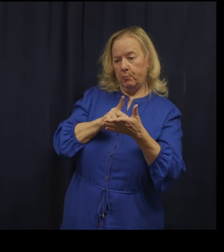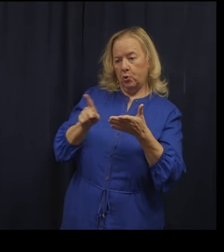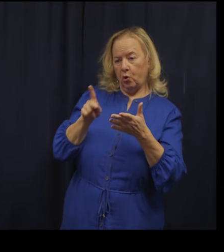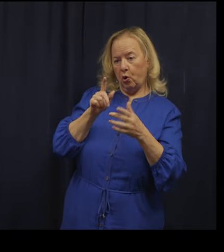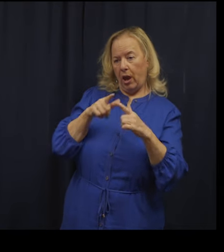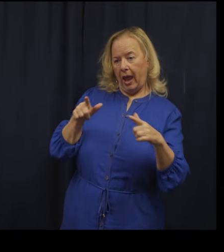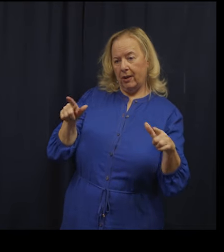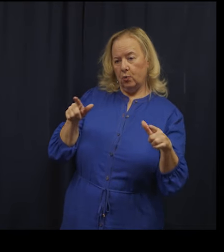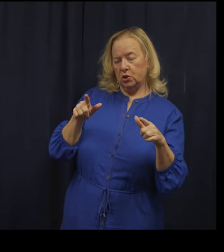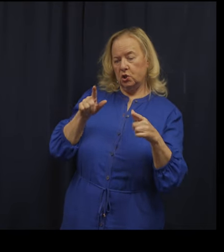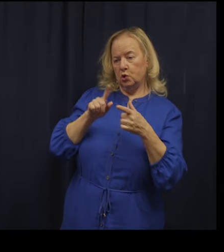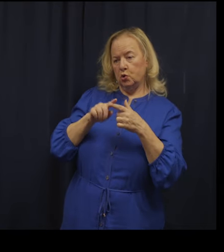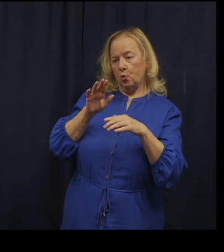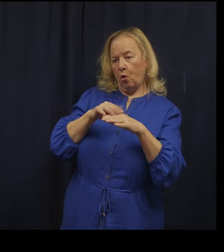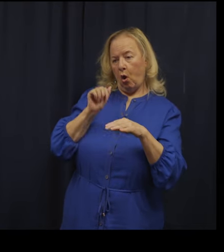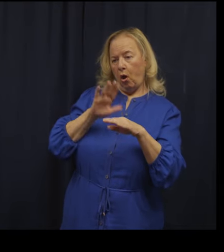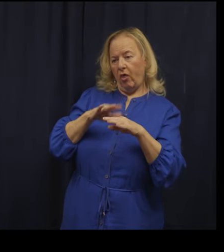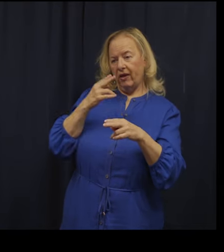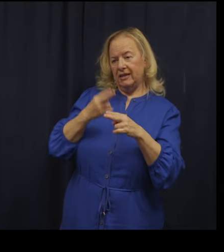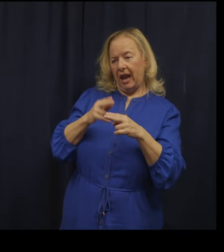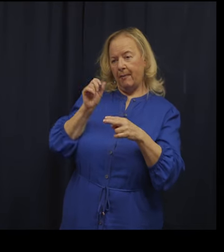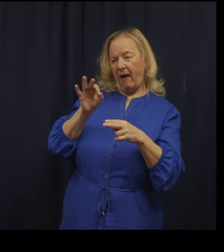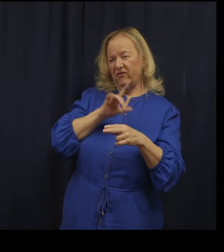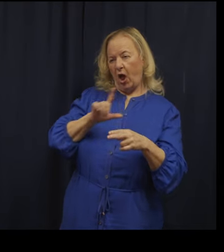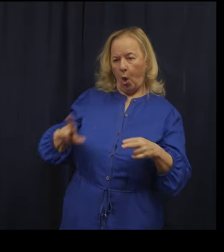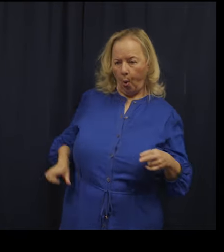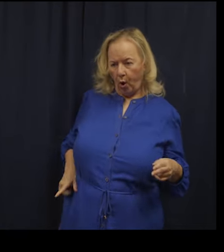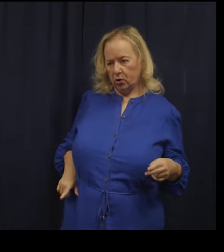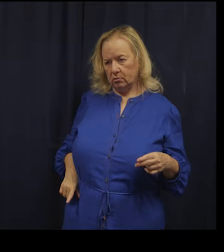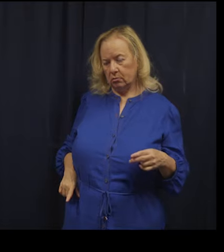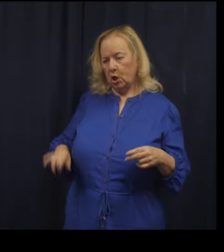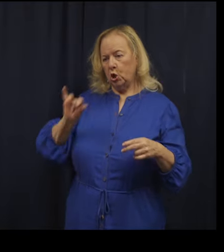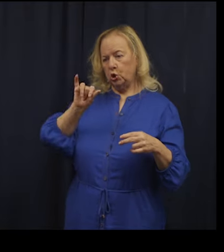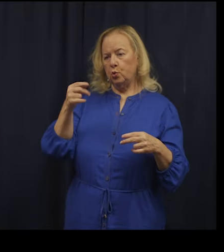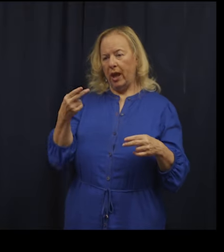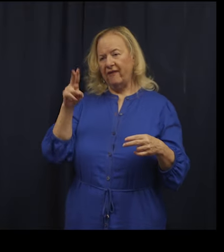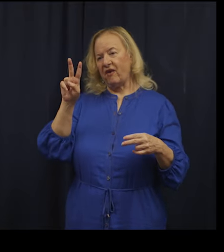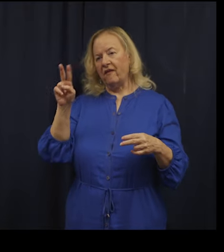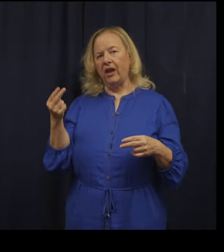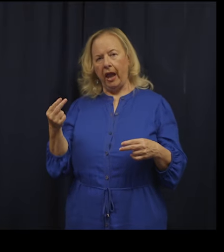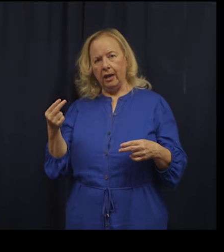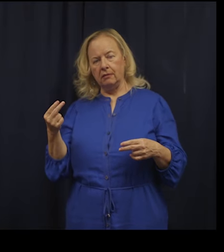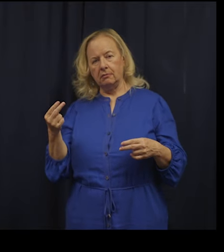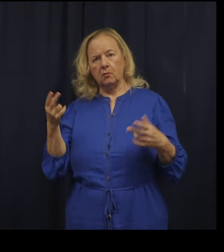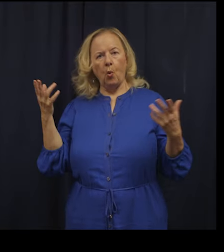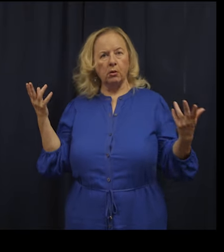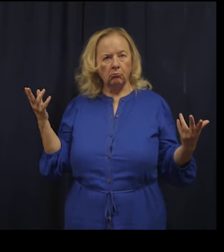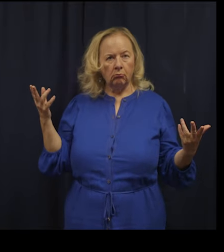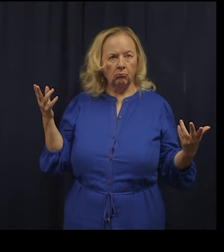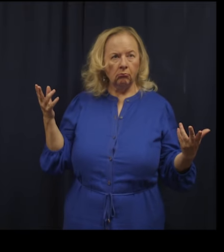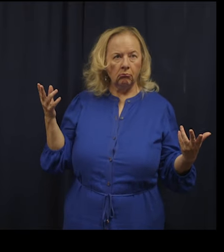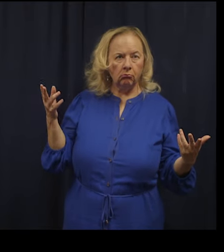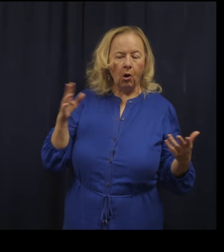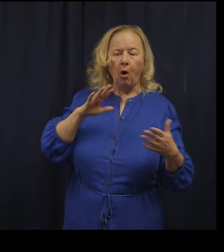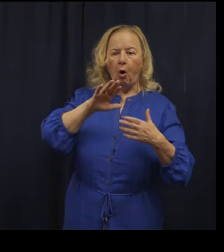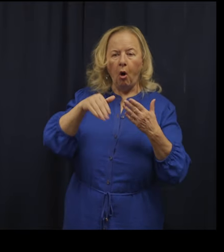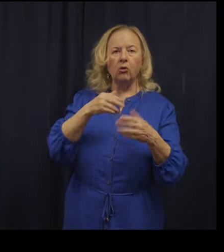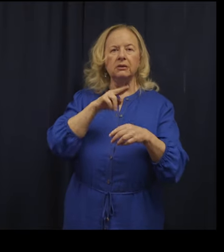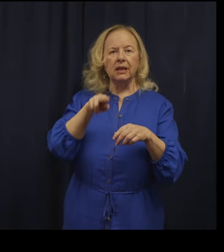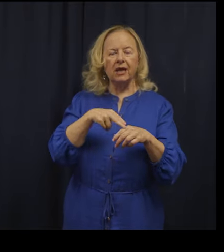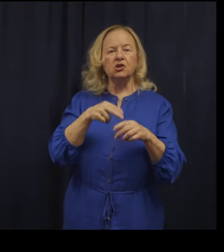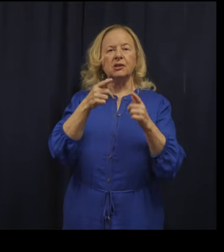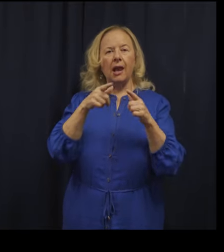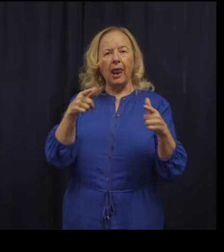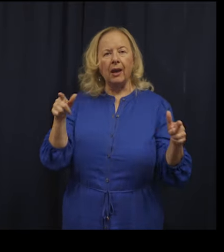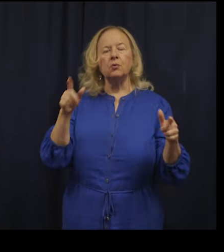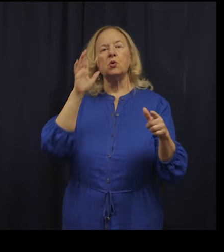all call upon the name of the Lord, the Yud-Heh-Vav-Heh. So guess what? All nations and